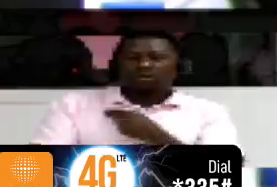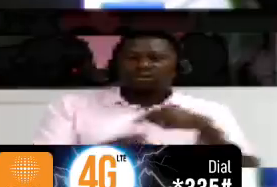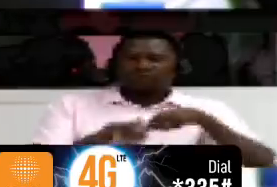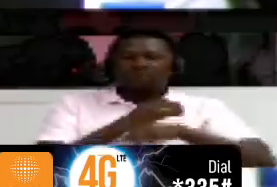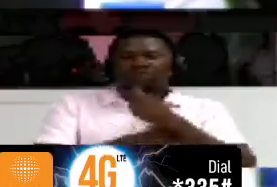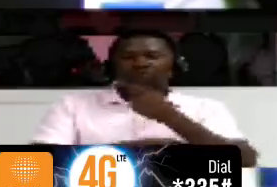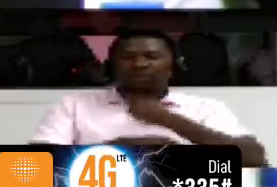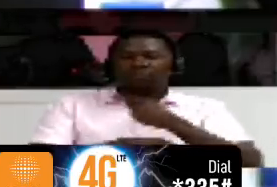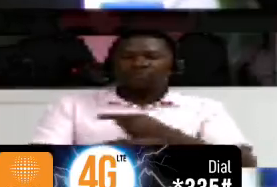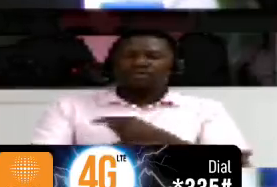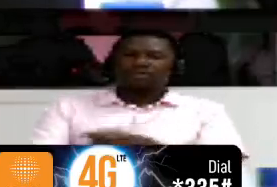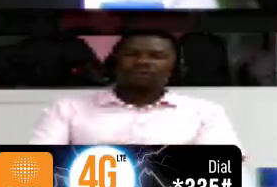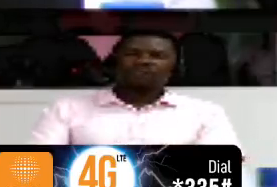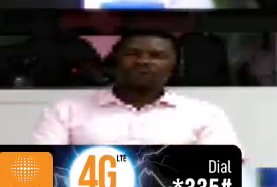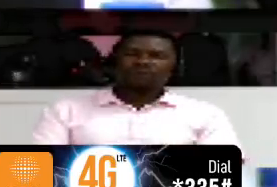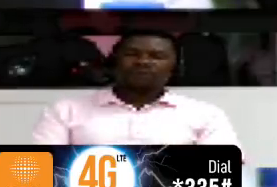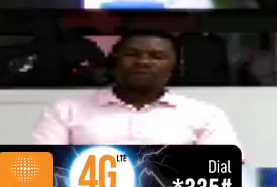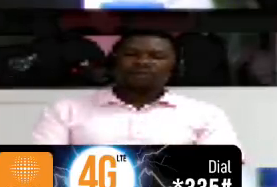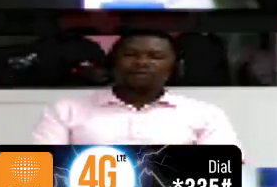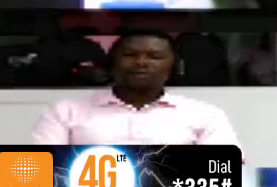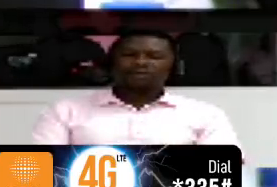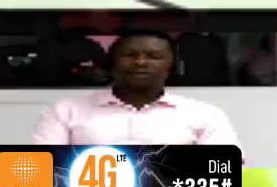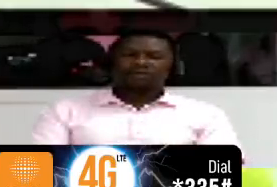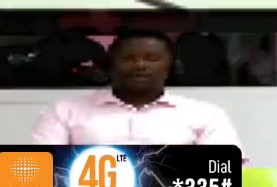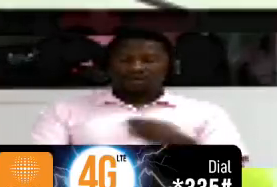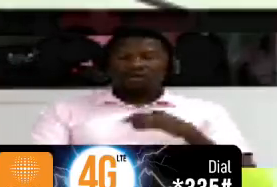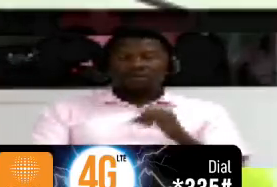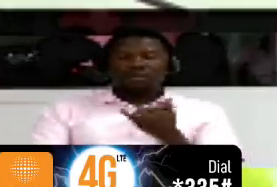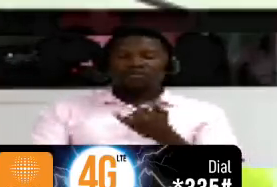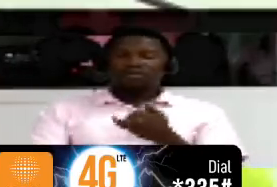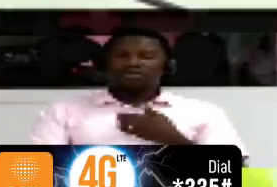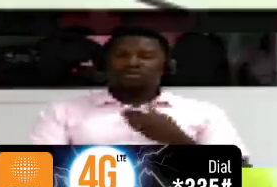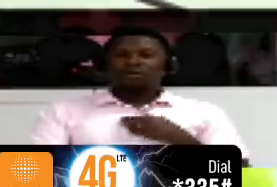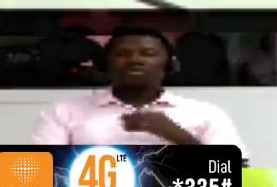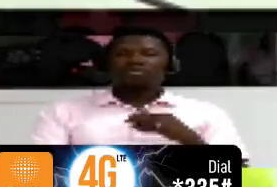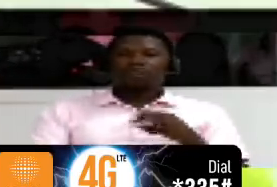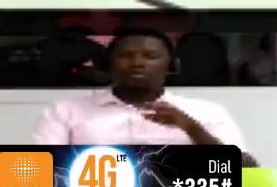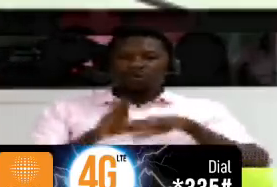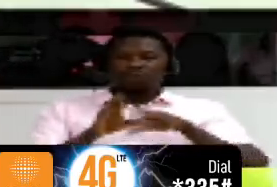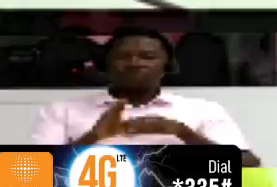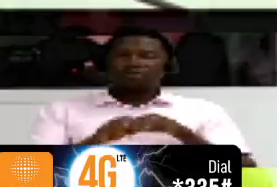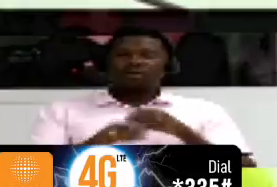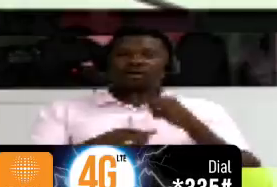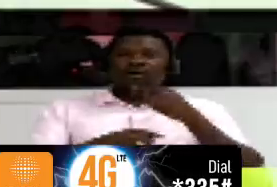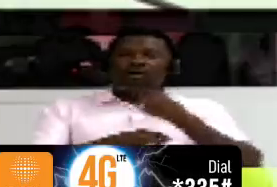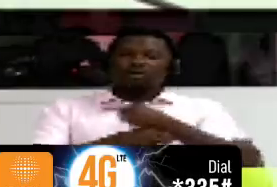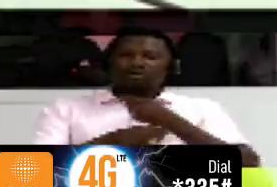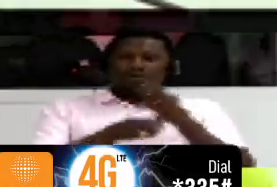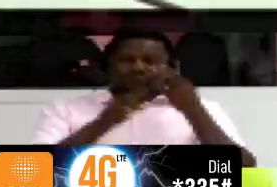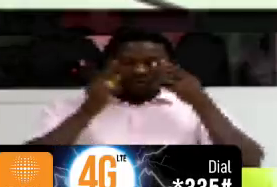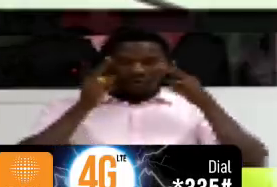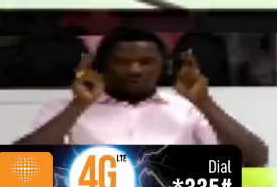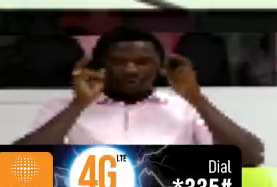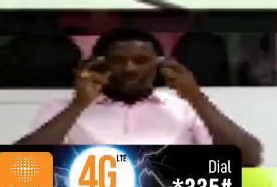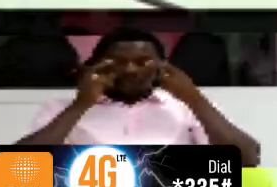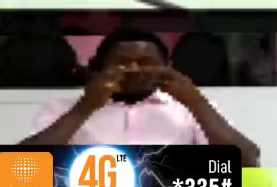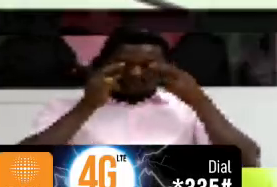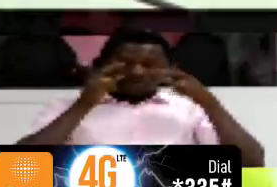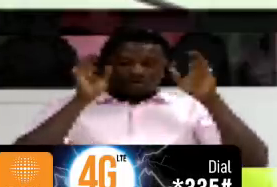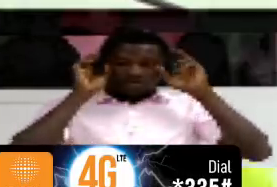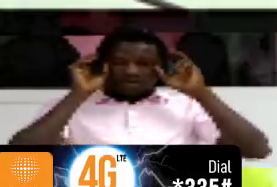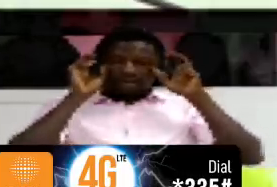was. I was a member of the Gambia College Students Sub-Union as the information